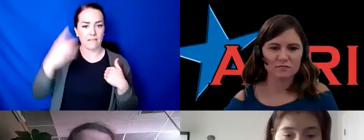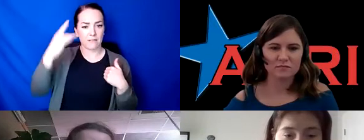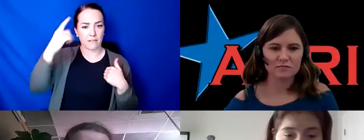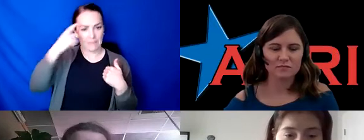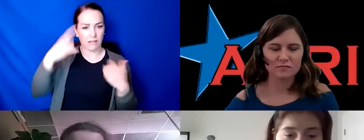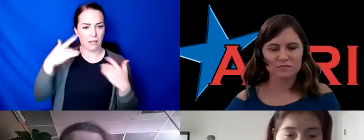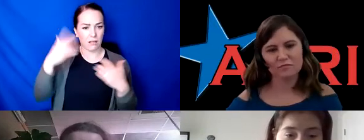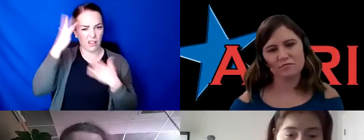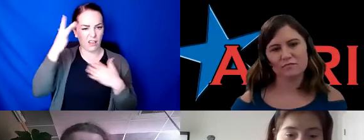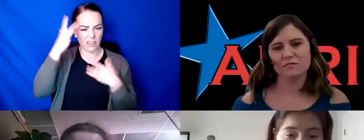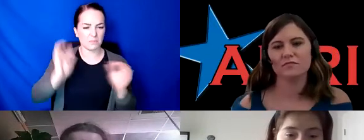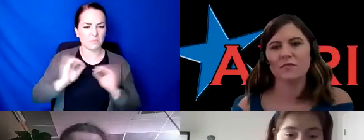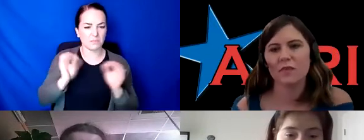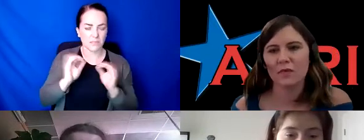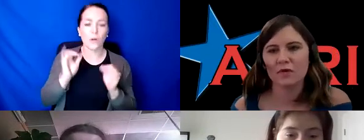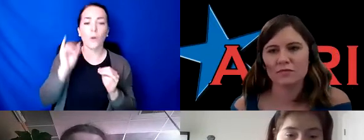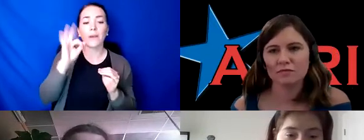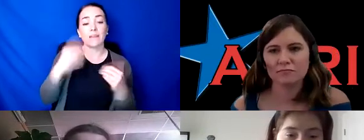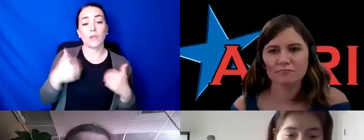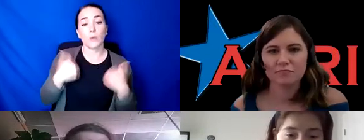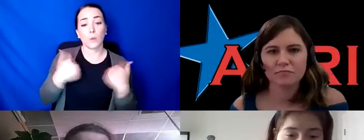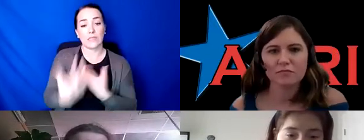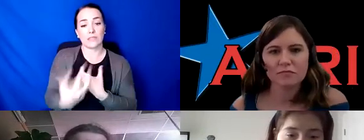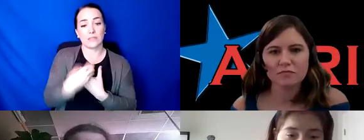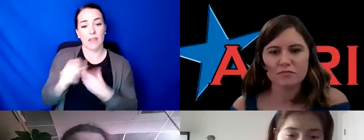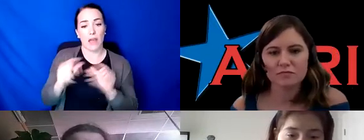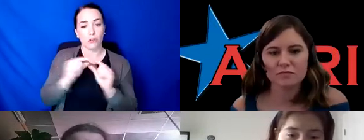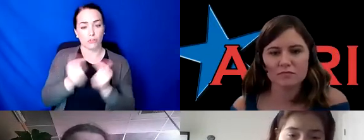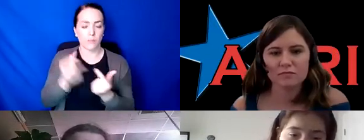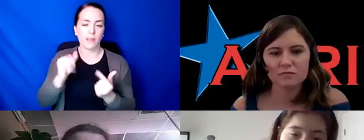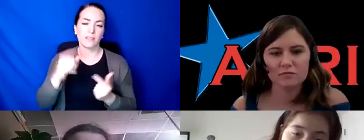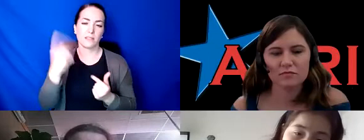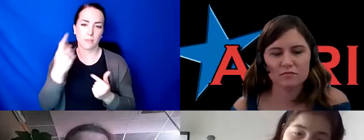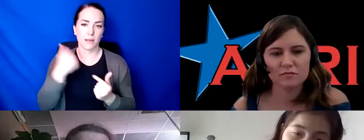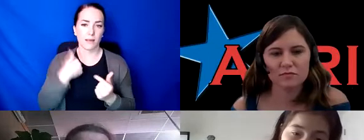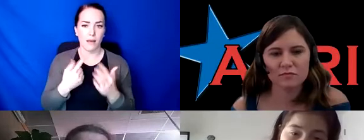a youth inside of a group, that's one of the things I start off with, because it is